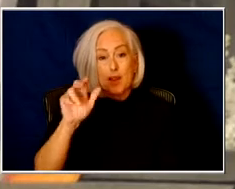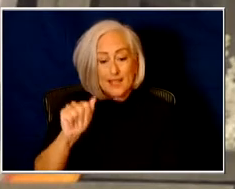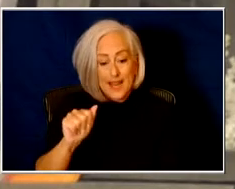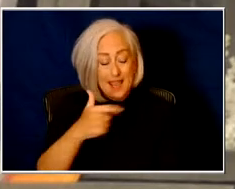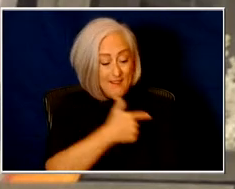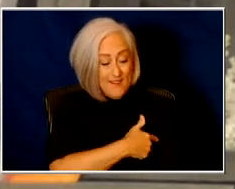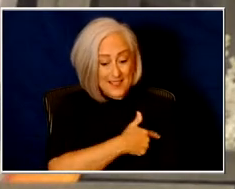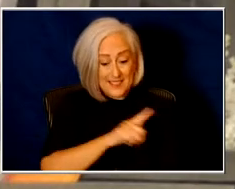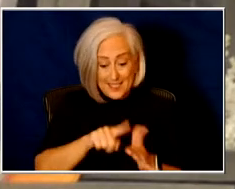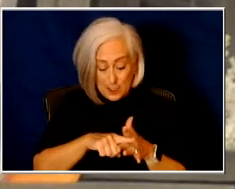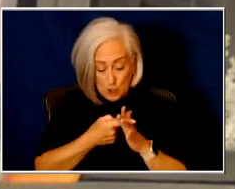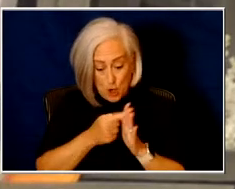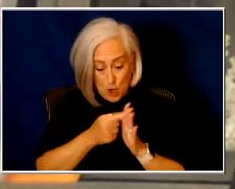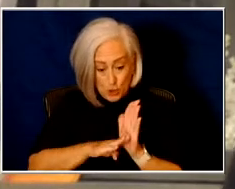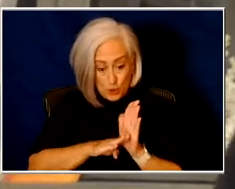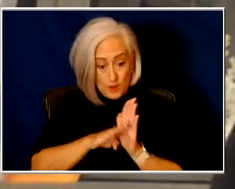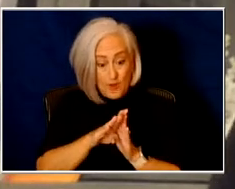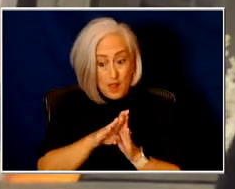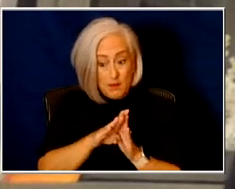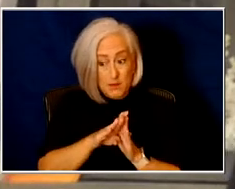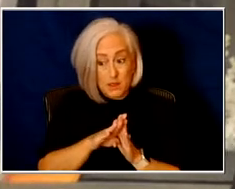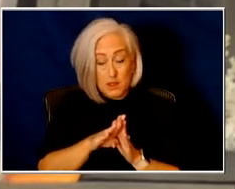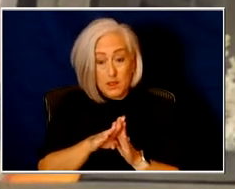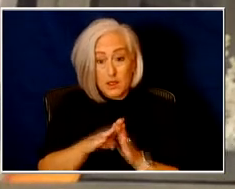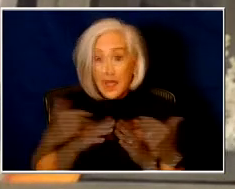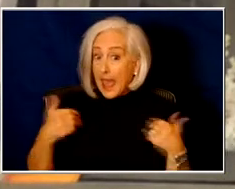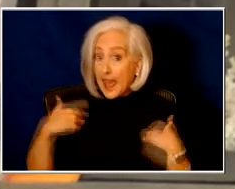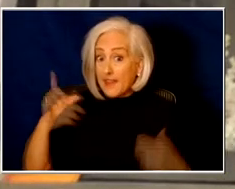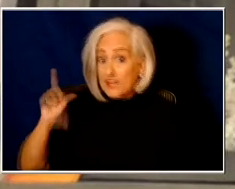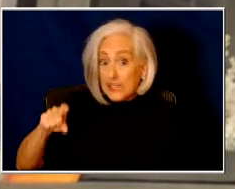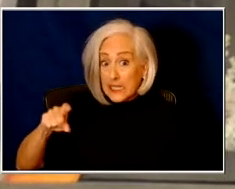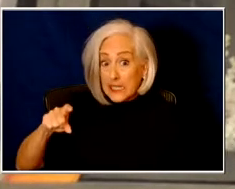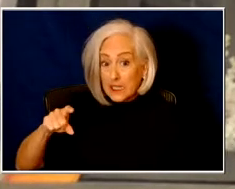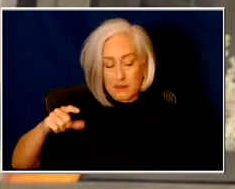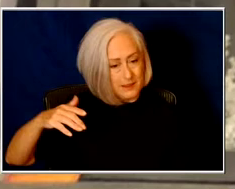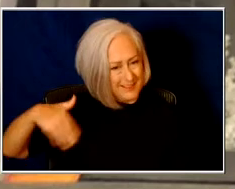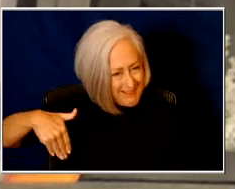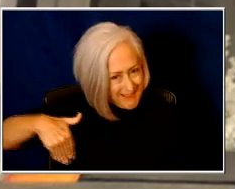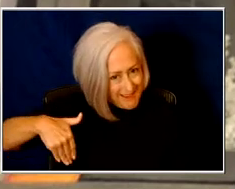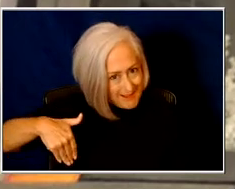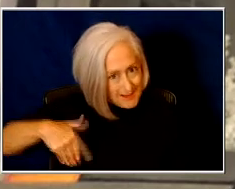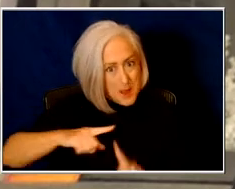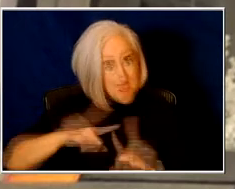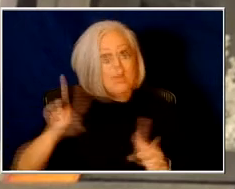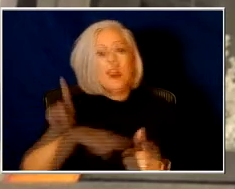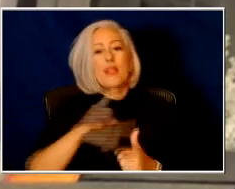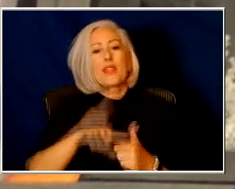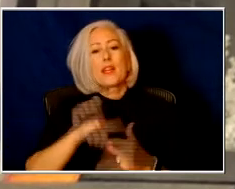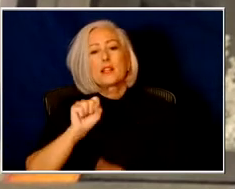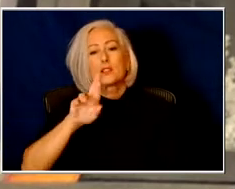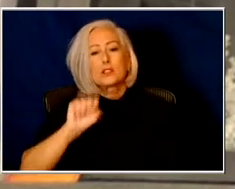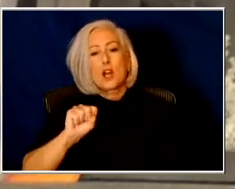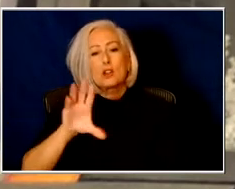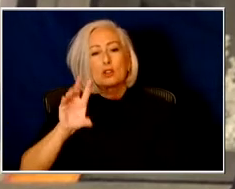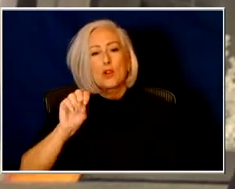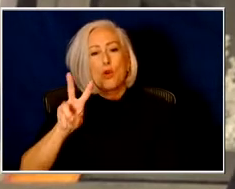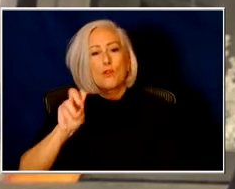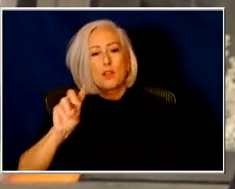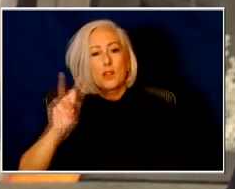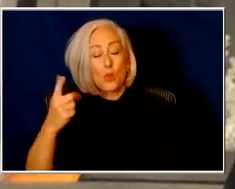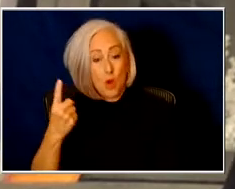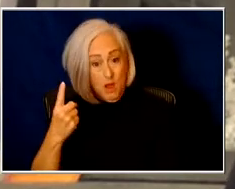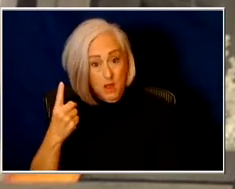particular need for them until 2003 with SARS cov1 and vaccines were developed